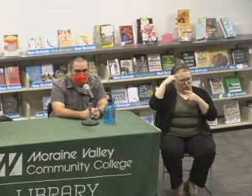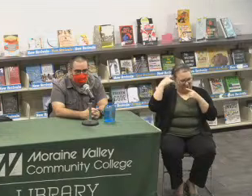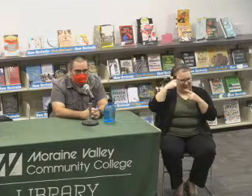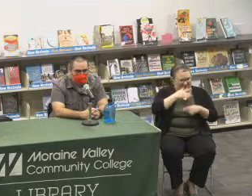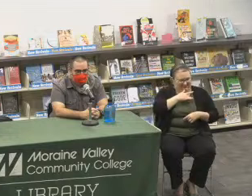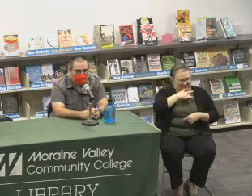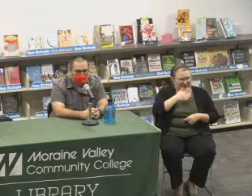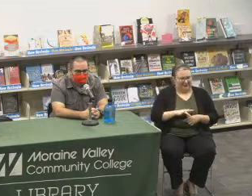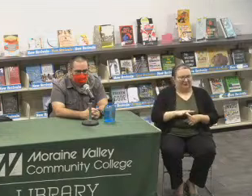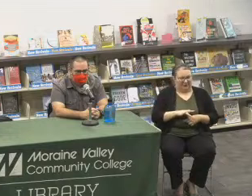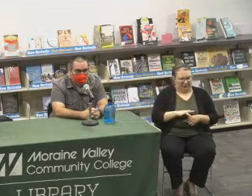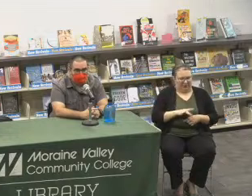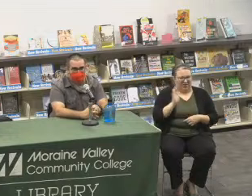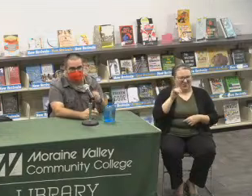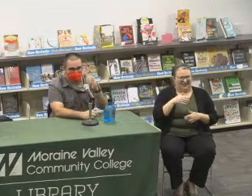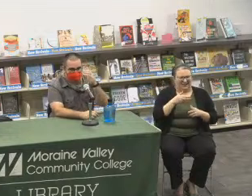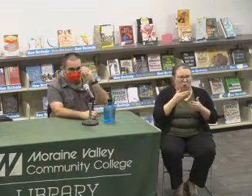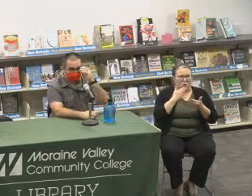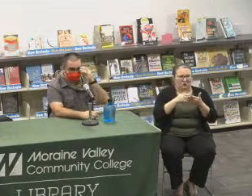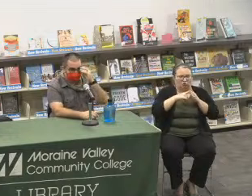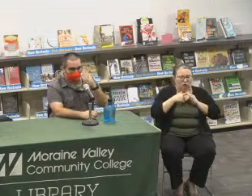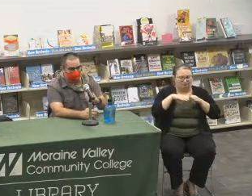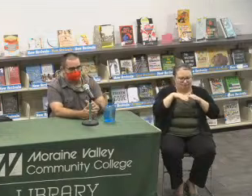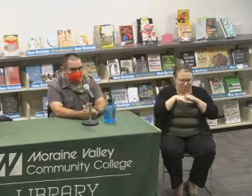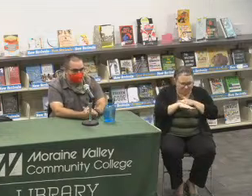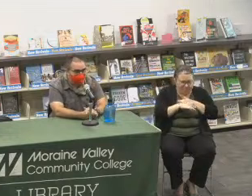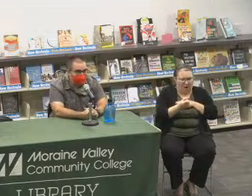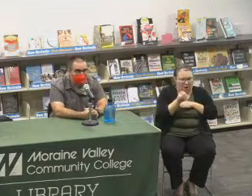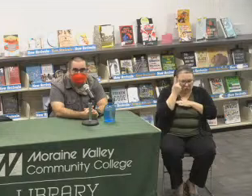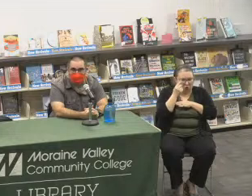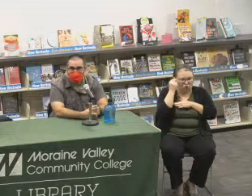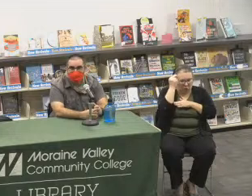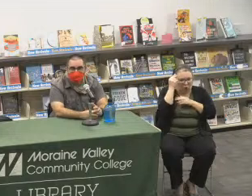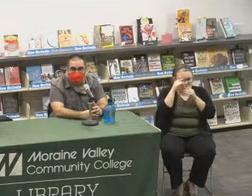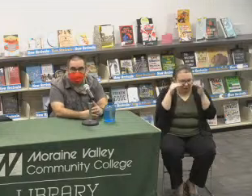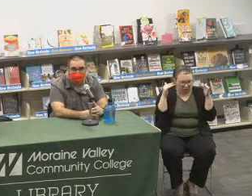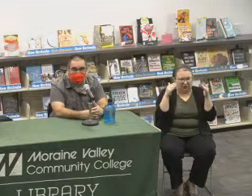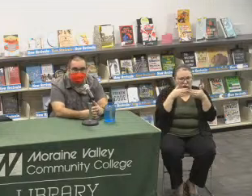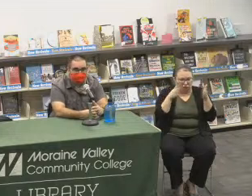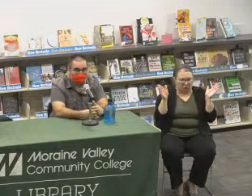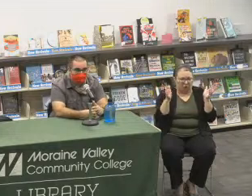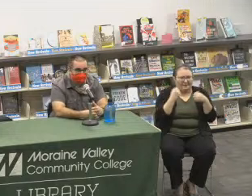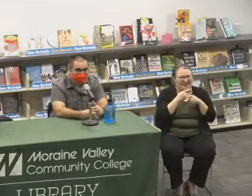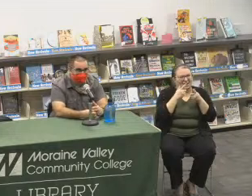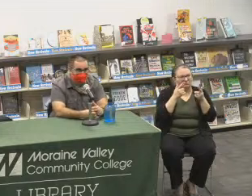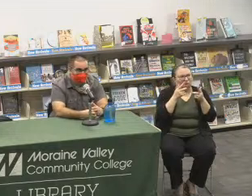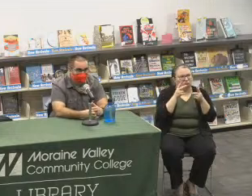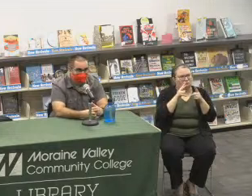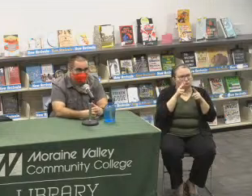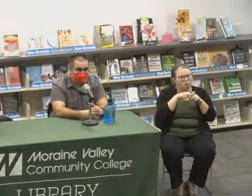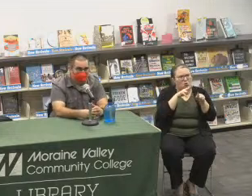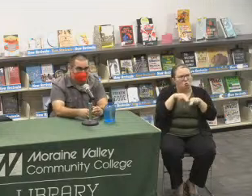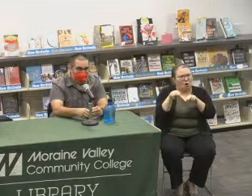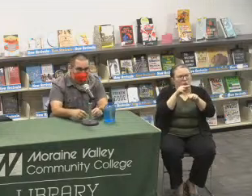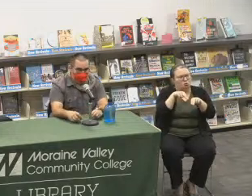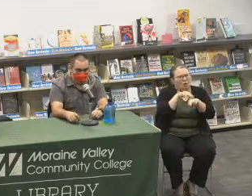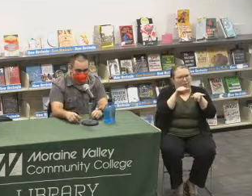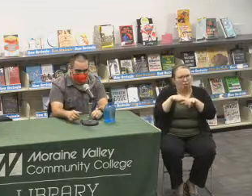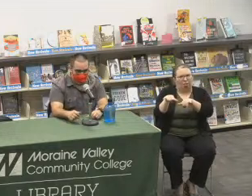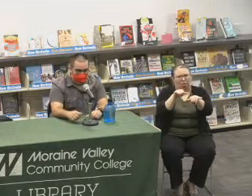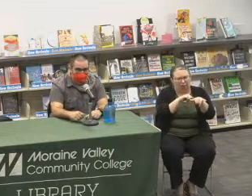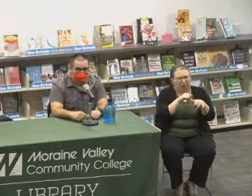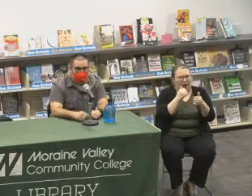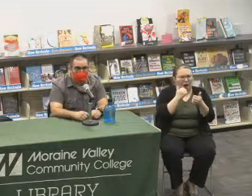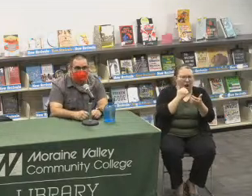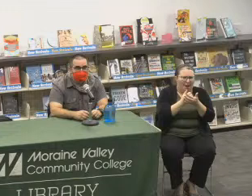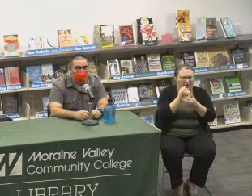nice entry point to understanding neurodiversity in general and kind of normalizing it and having a context in which to understand